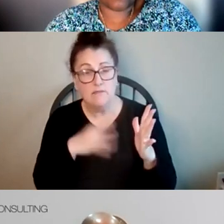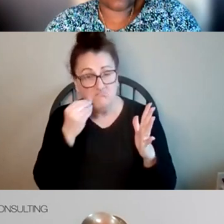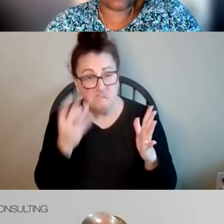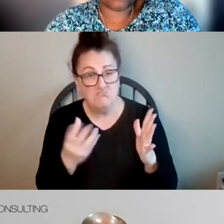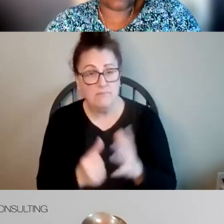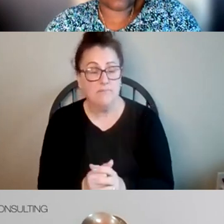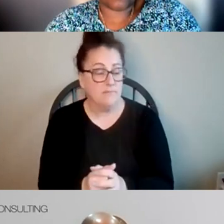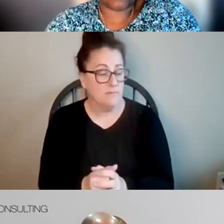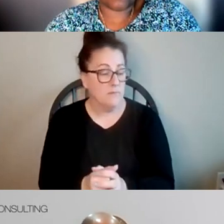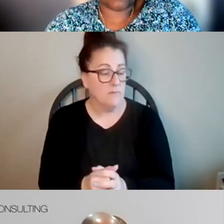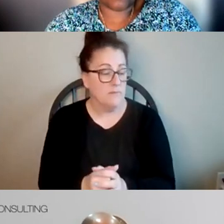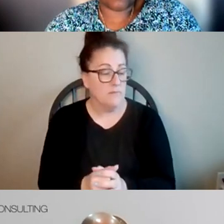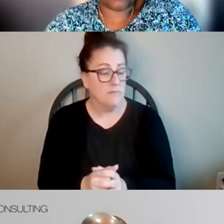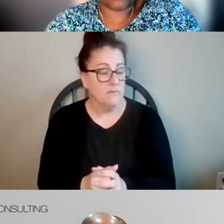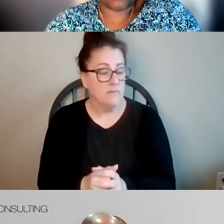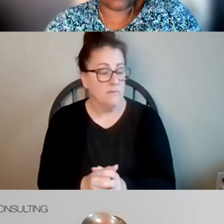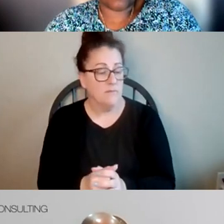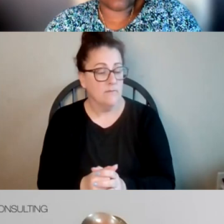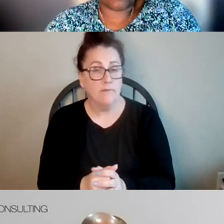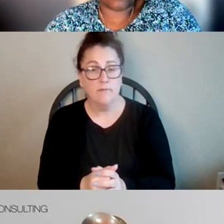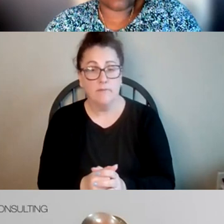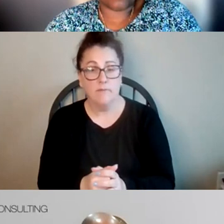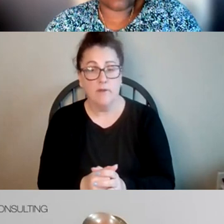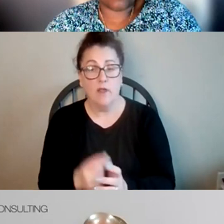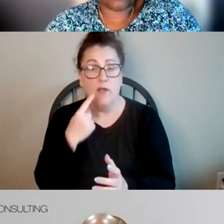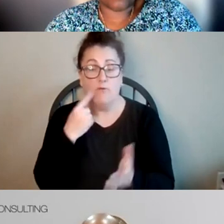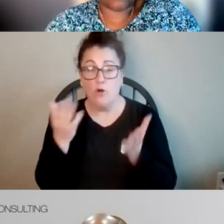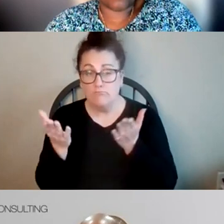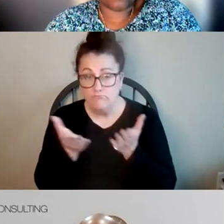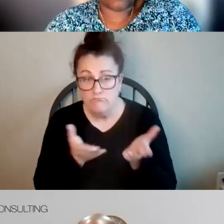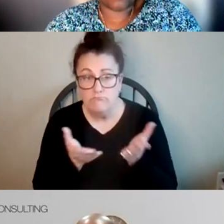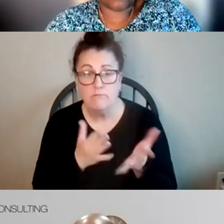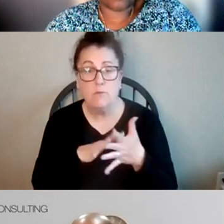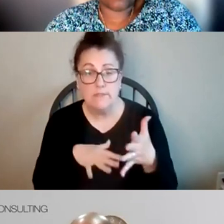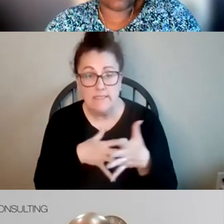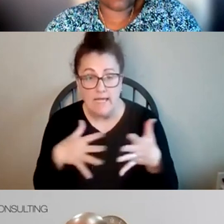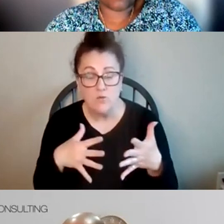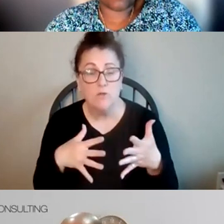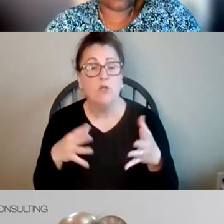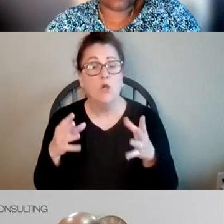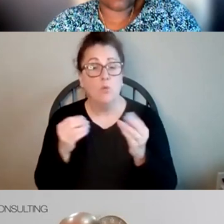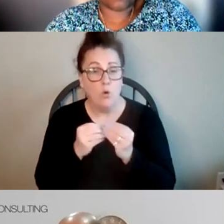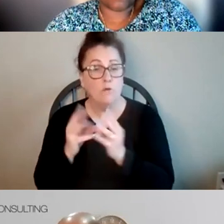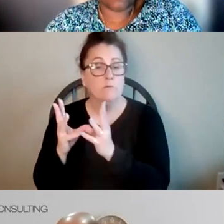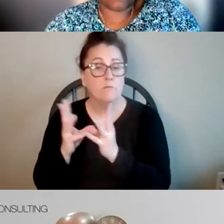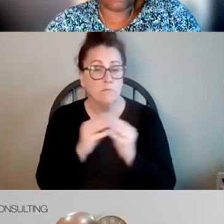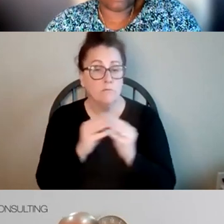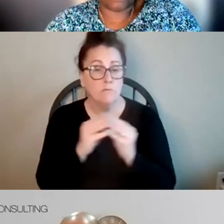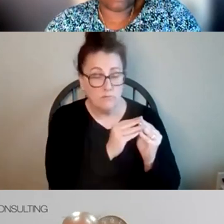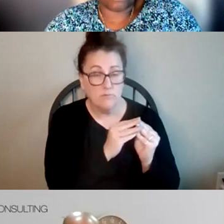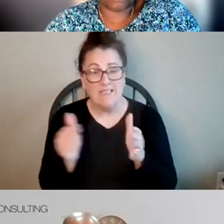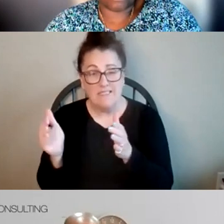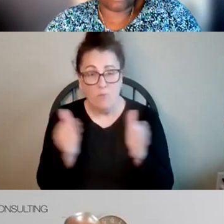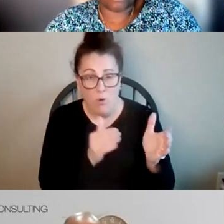for everybody's information. In terms of engagement, we have scheduled additional sessions, several